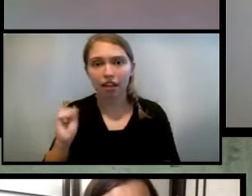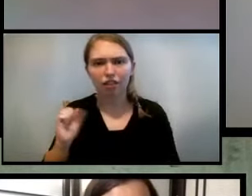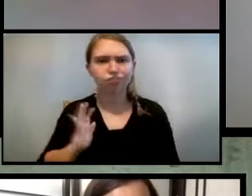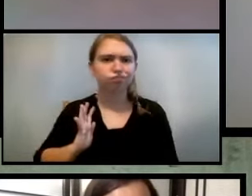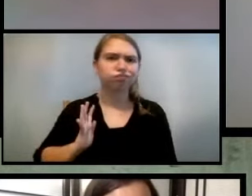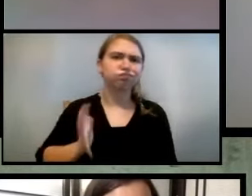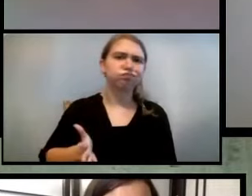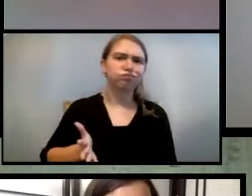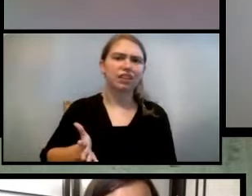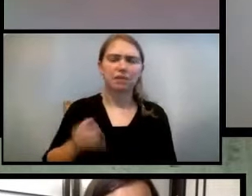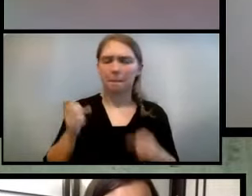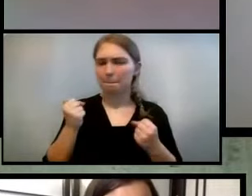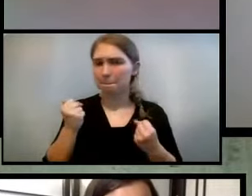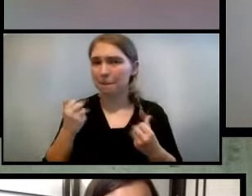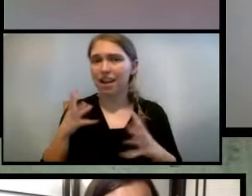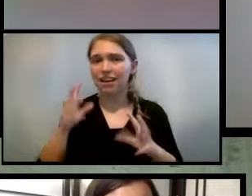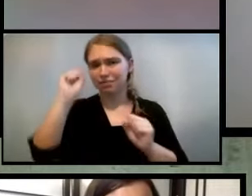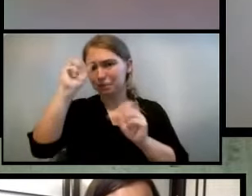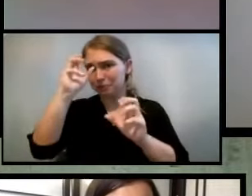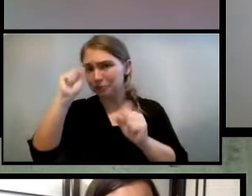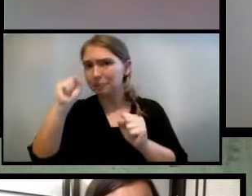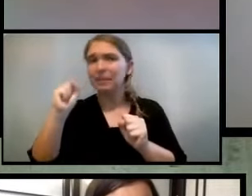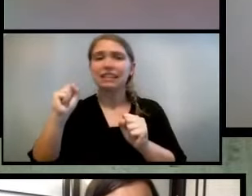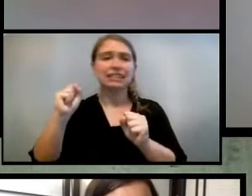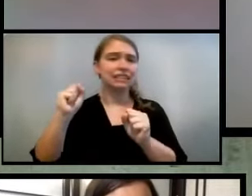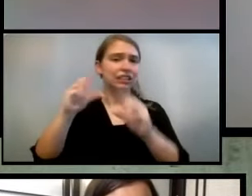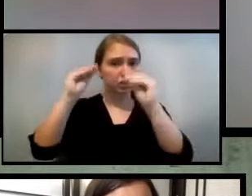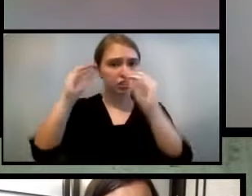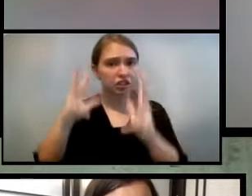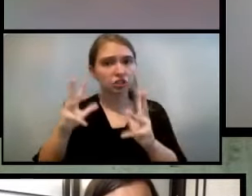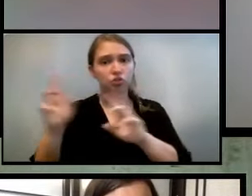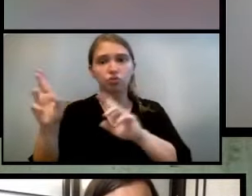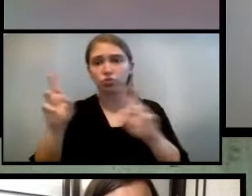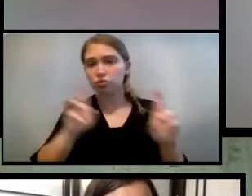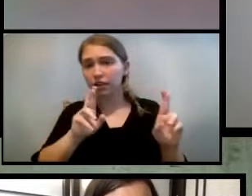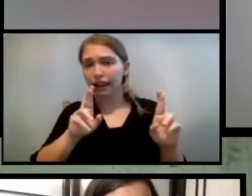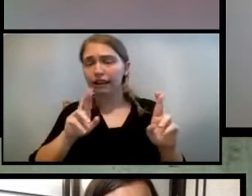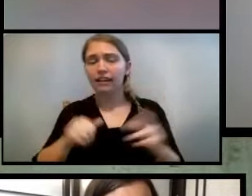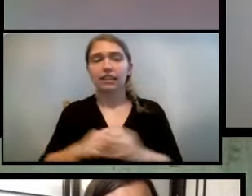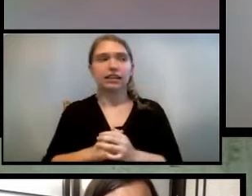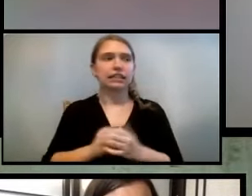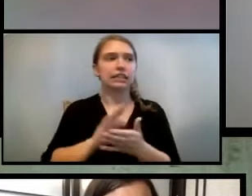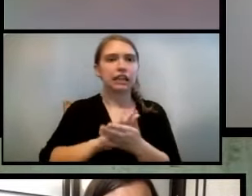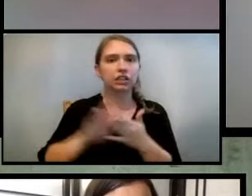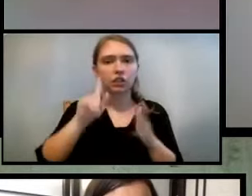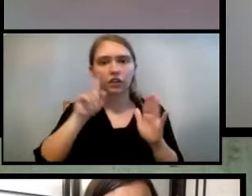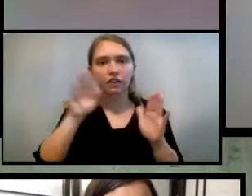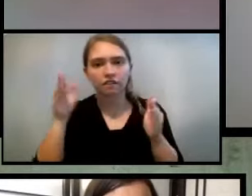many fantastic teachers lined up. So you, and those are really nice because it can focus on, like,